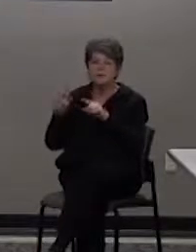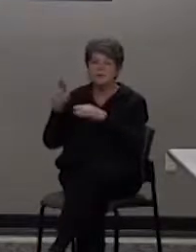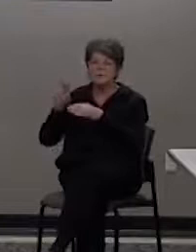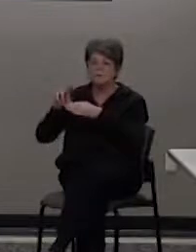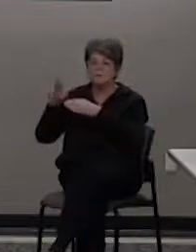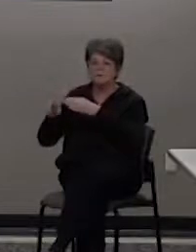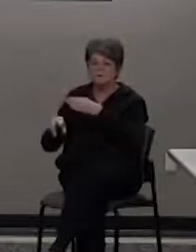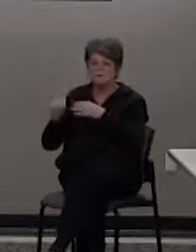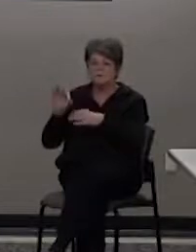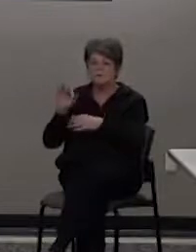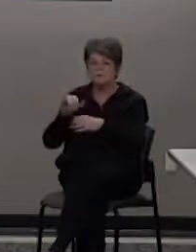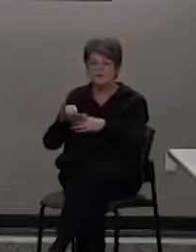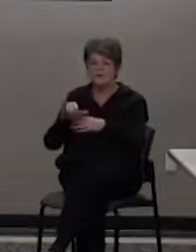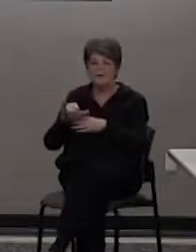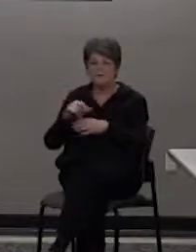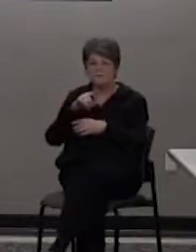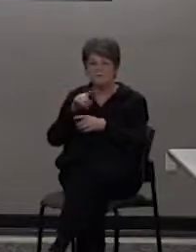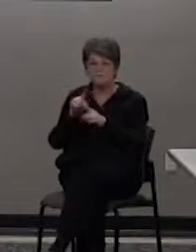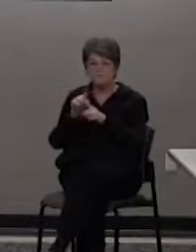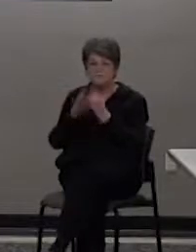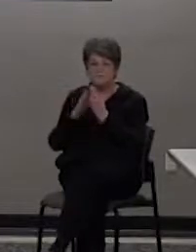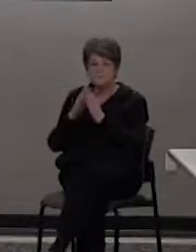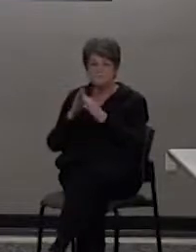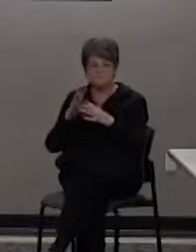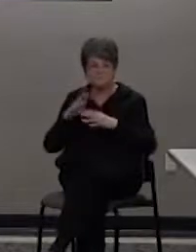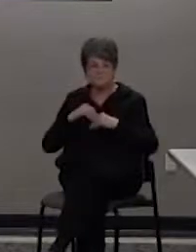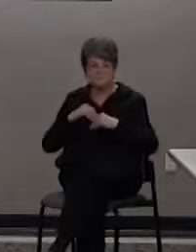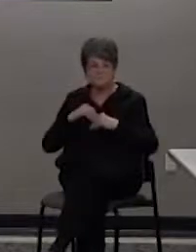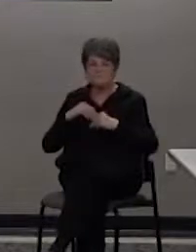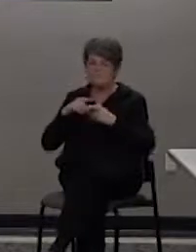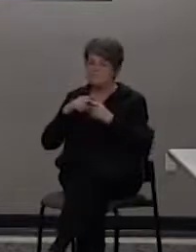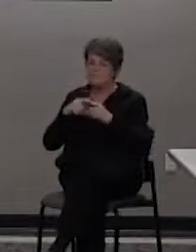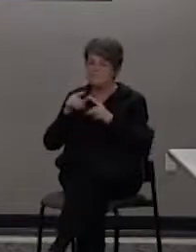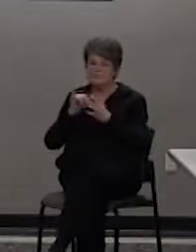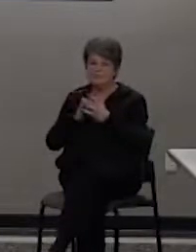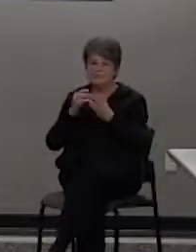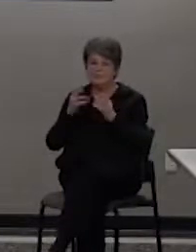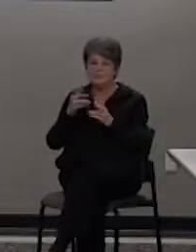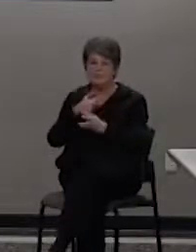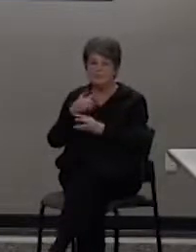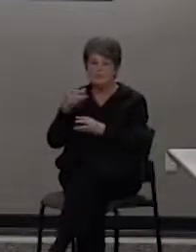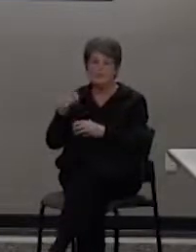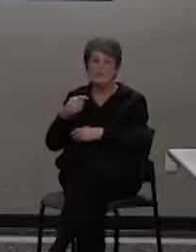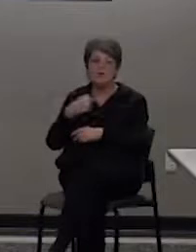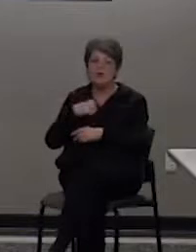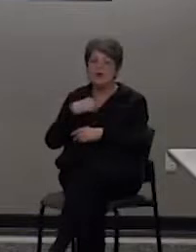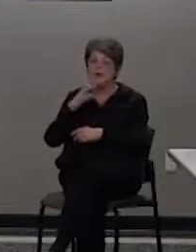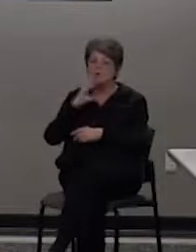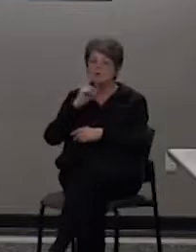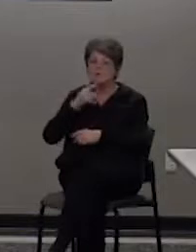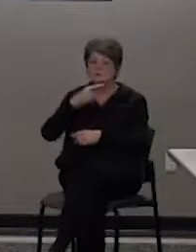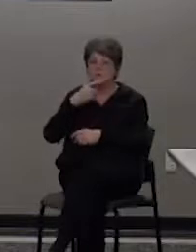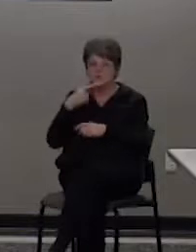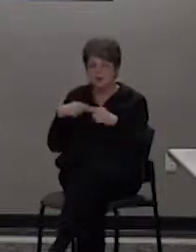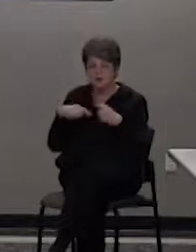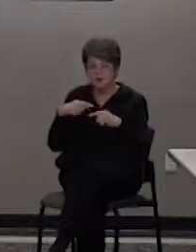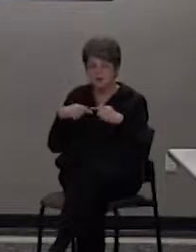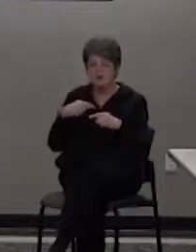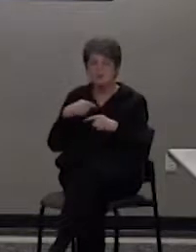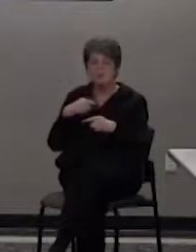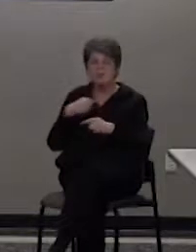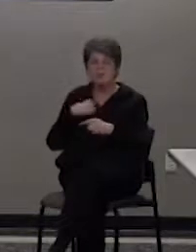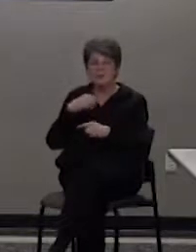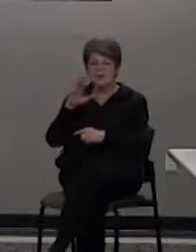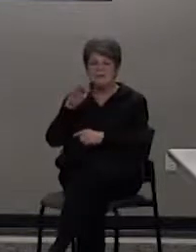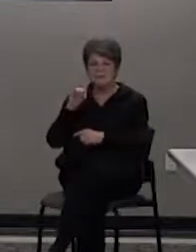perspective. And if you as a community are okay with that, then that's the direction that you go. I would argue, and I'm biased